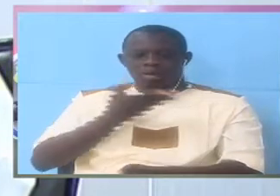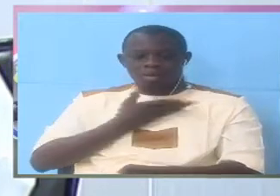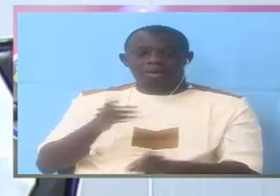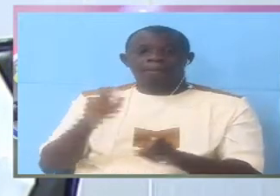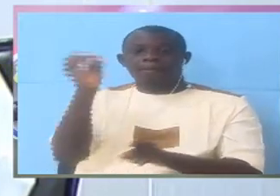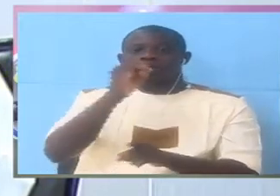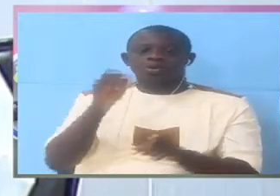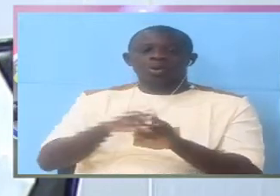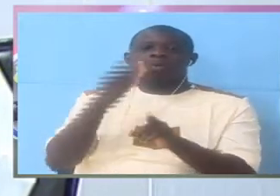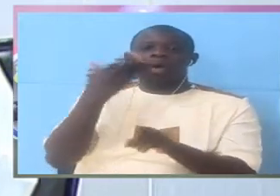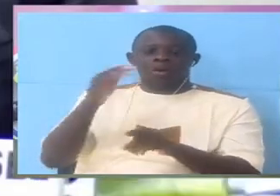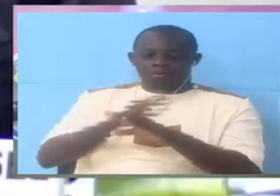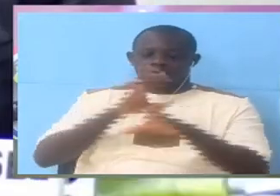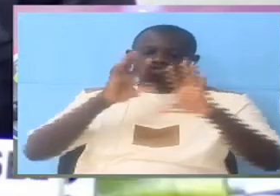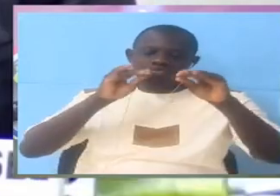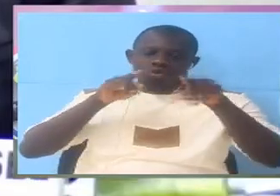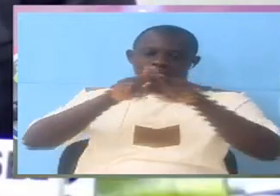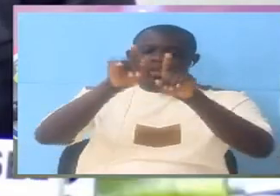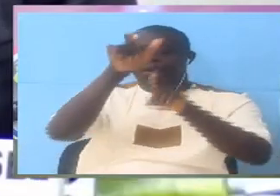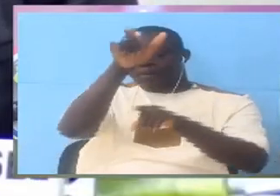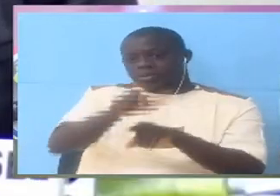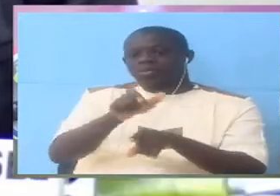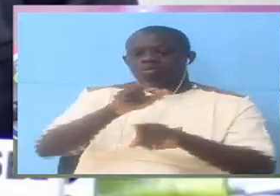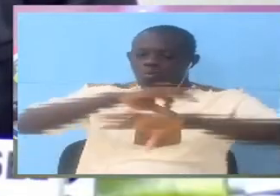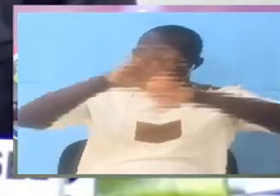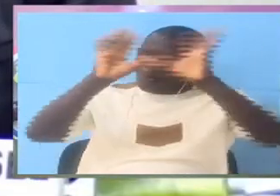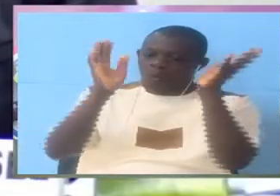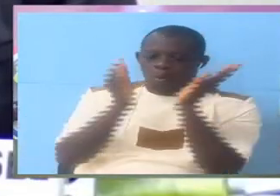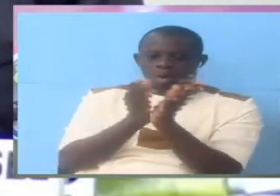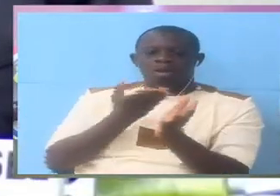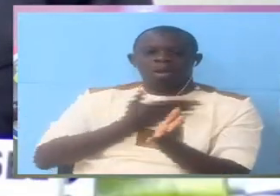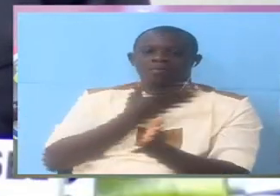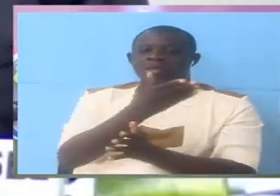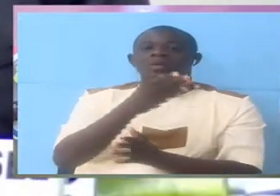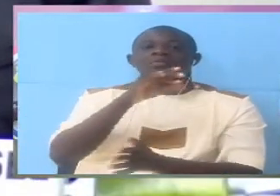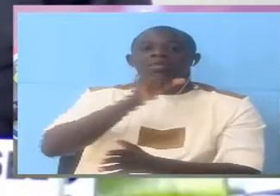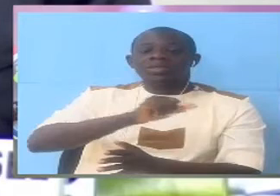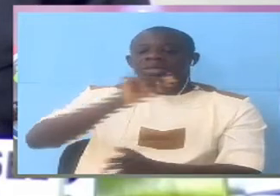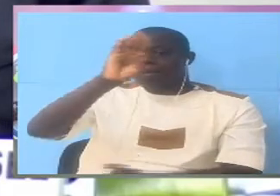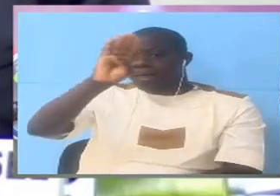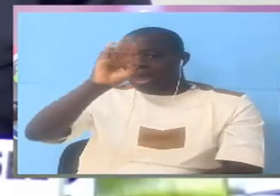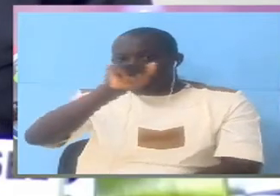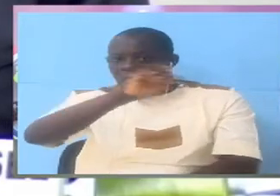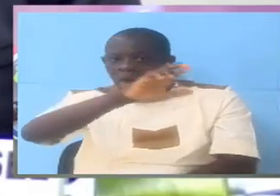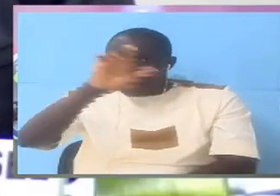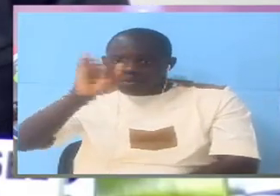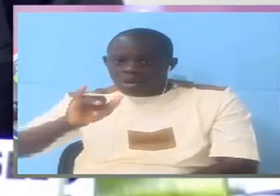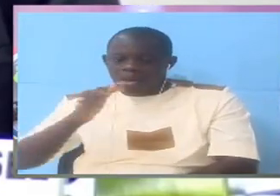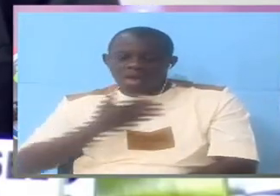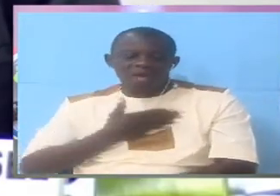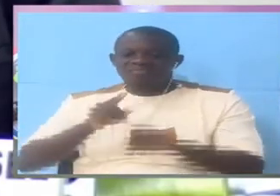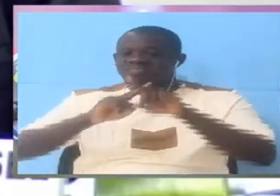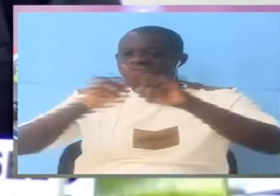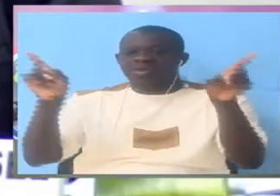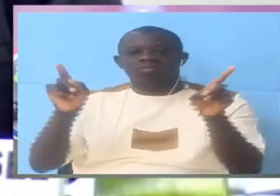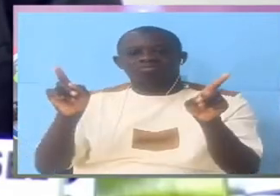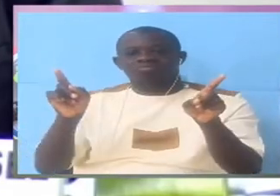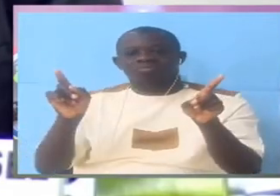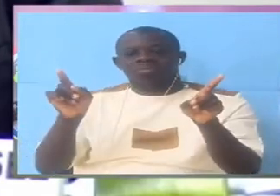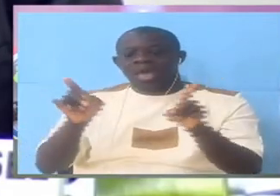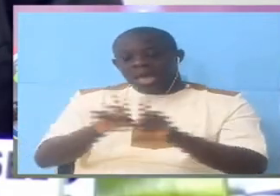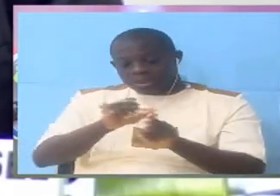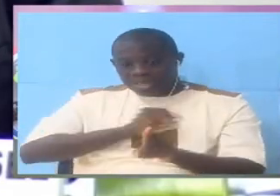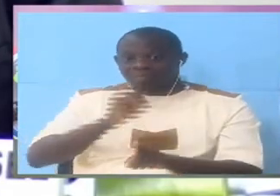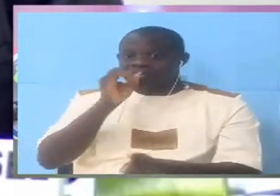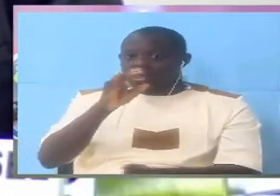when he was talking to him, Mr. Barry has a completely different take. He said he was the only person who protested. Mr. Barry, they